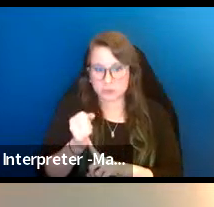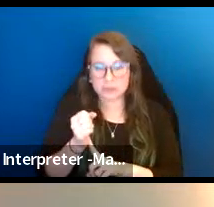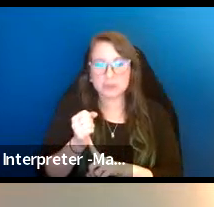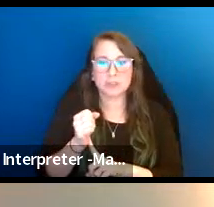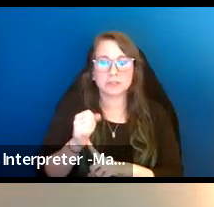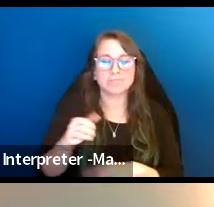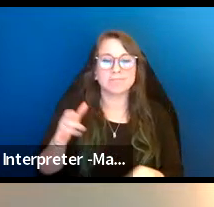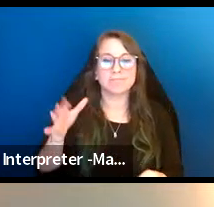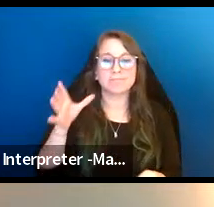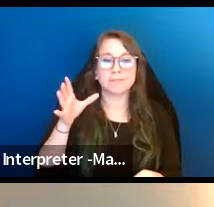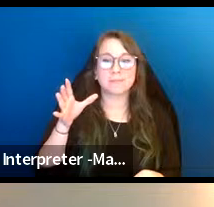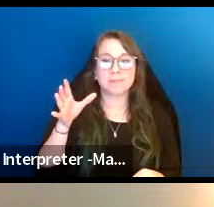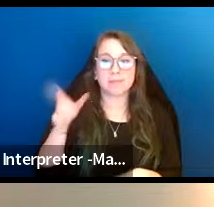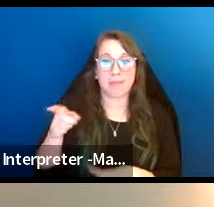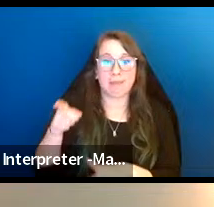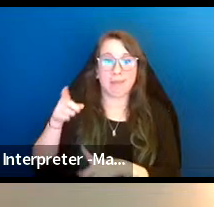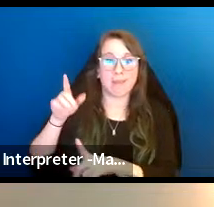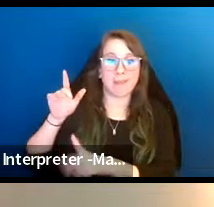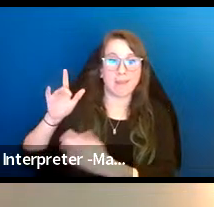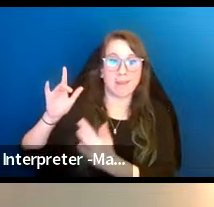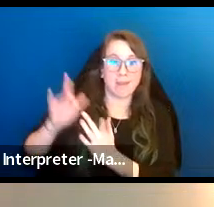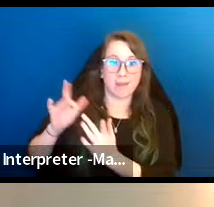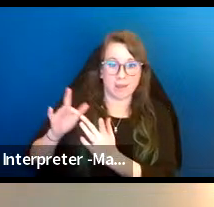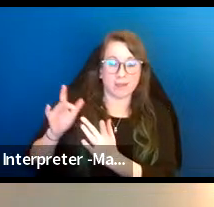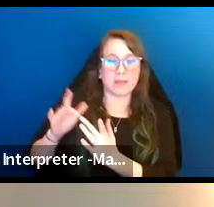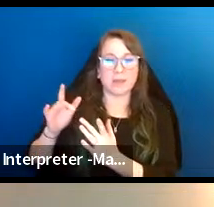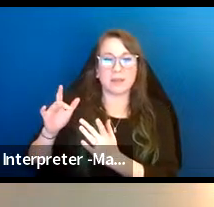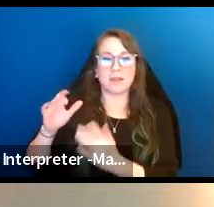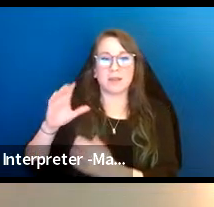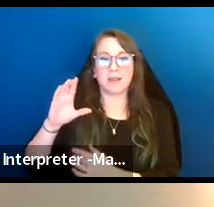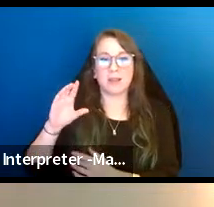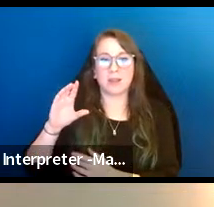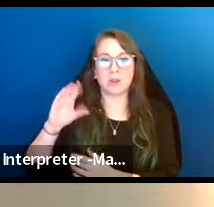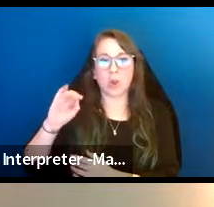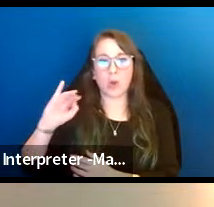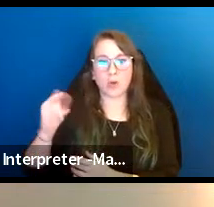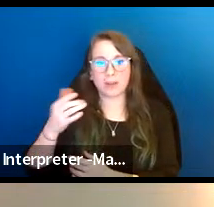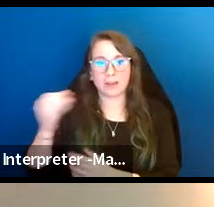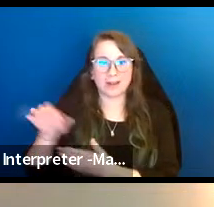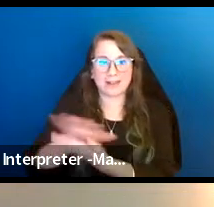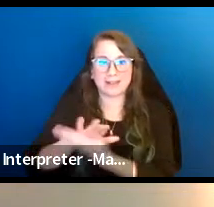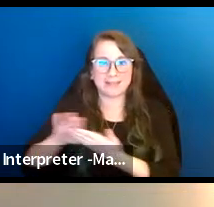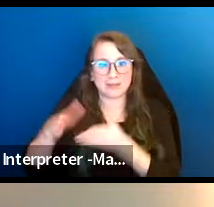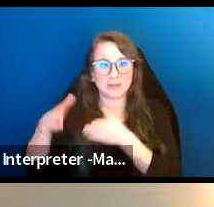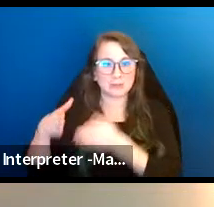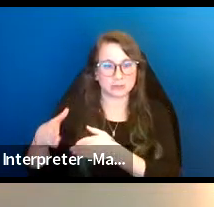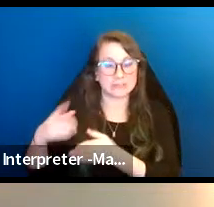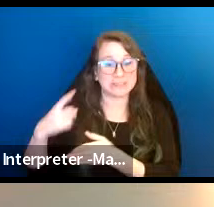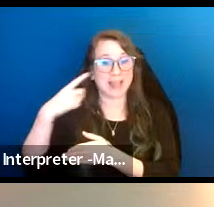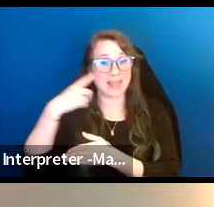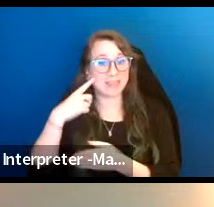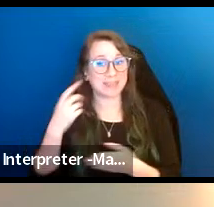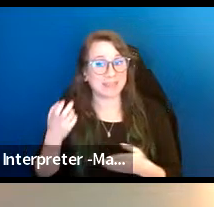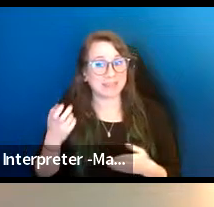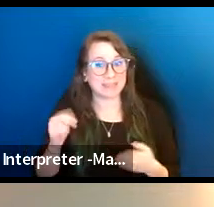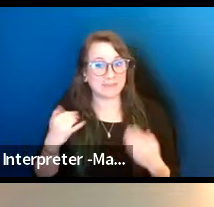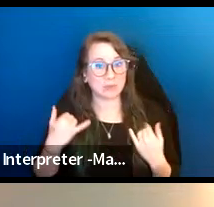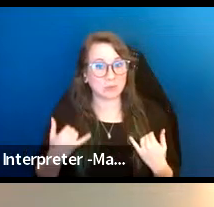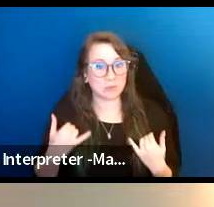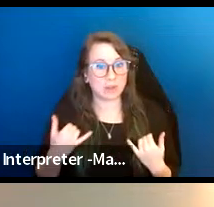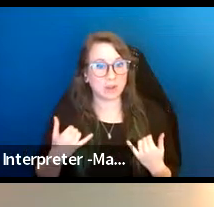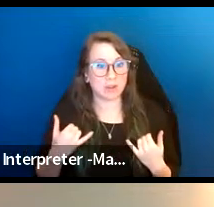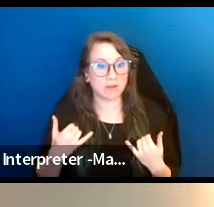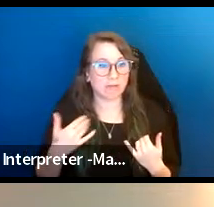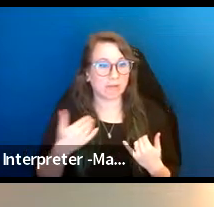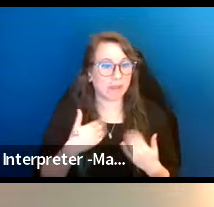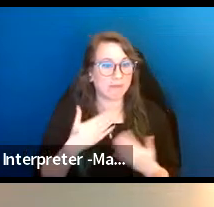they got in contact with Cody and Cure the Streets, and they're gonna have I think even today they had